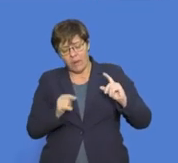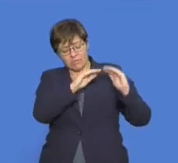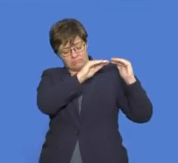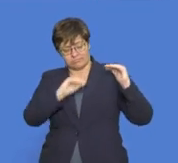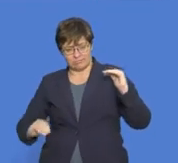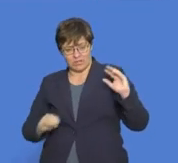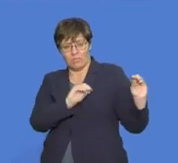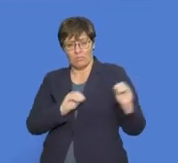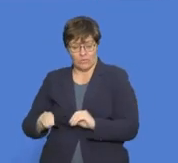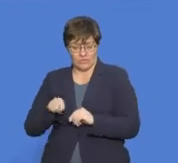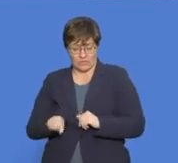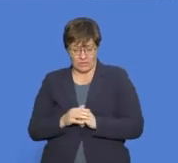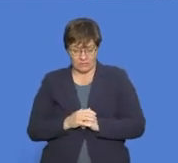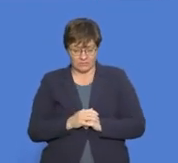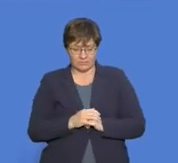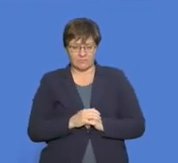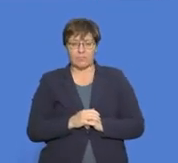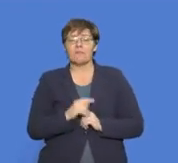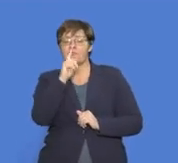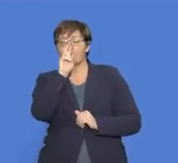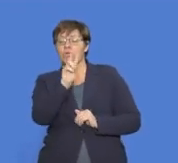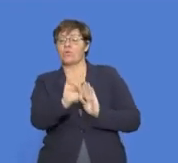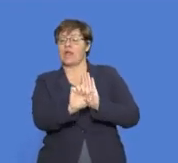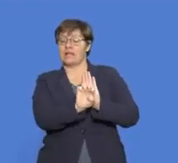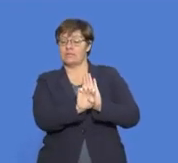we look at this example,